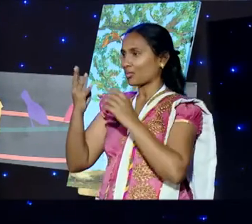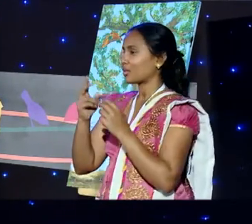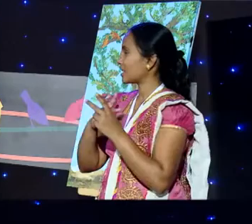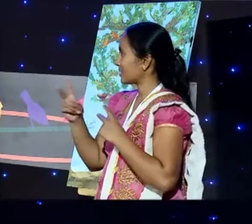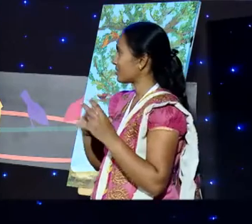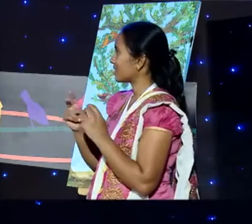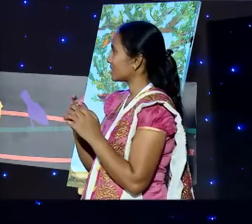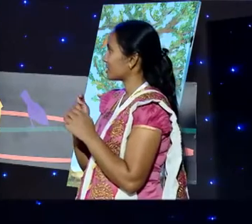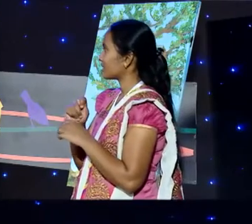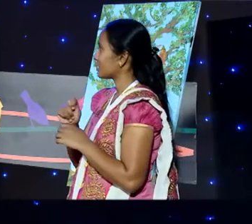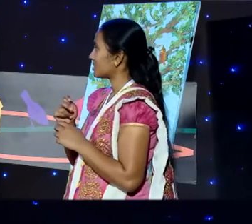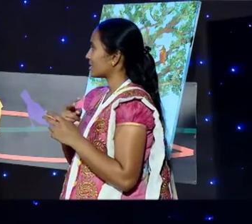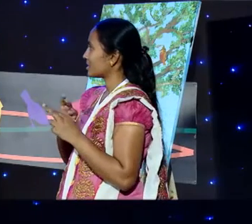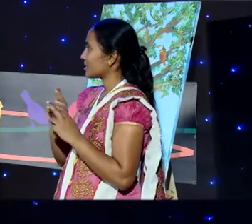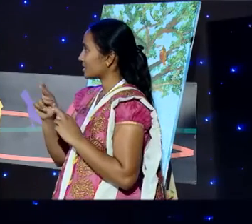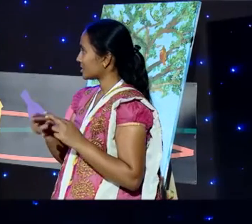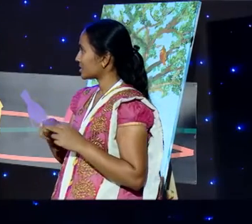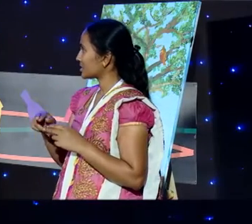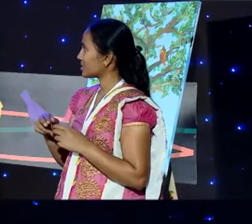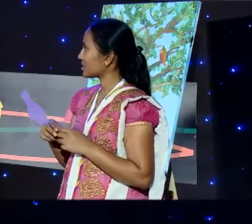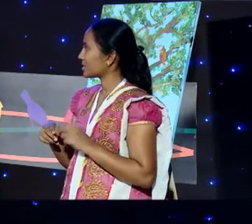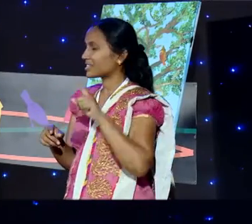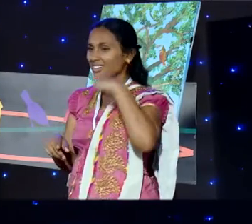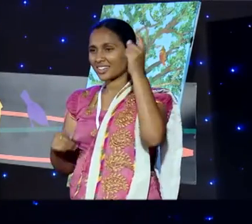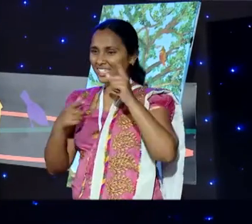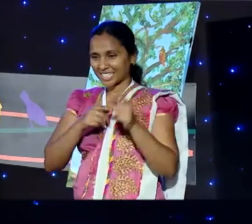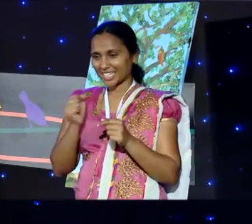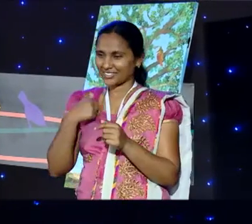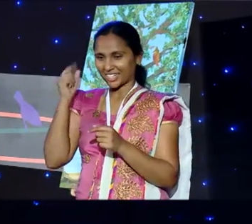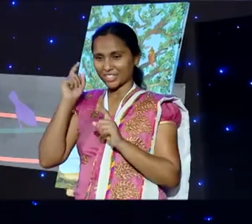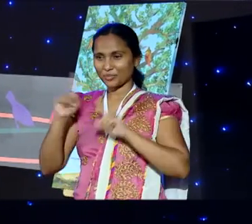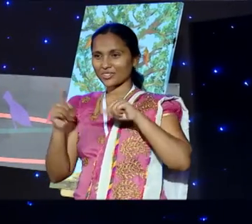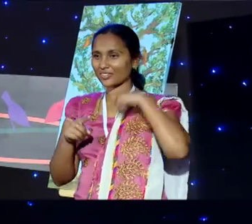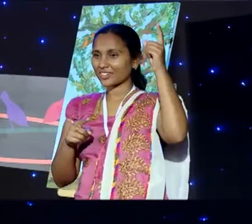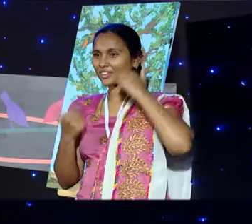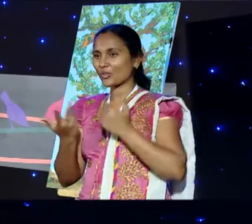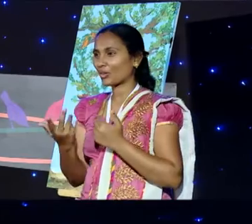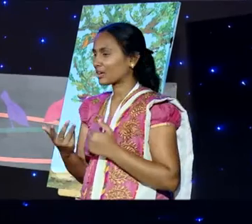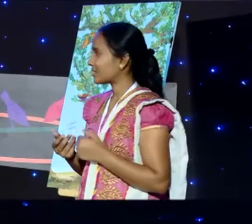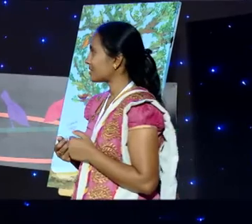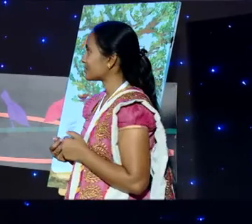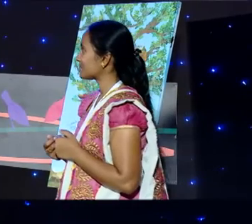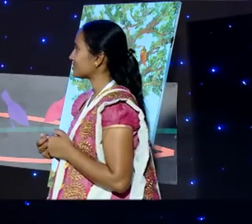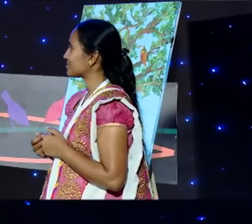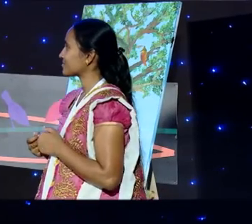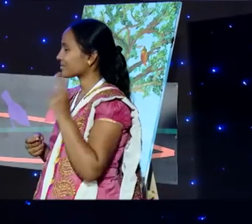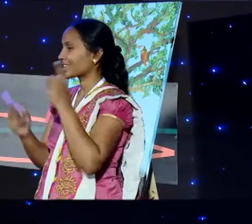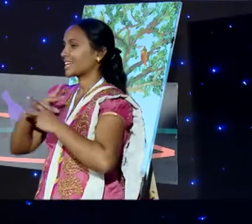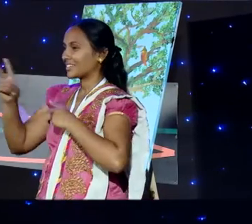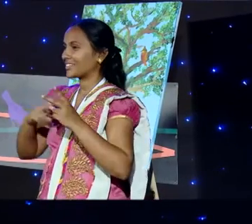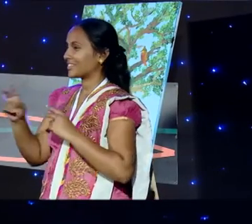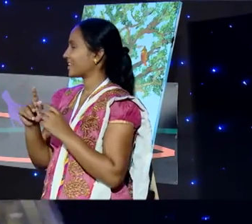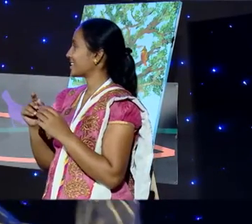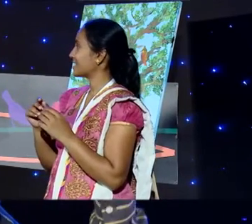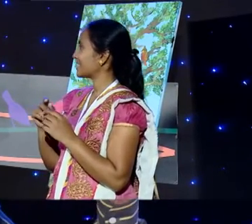like, wow, you have nothing else, you have Gandhi, we can understand that. What's that? Oh, he says, those are ordinary villagers. That's